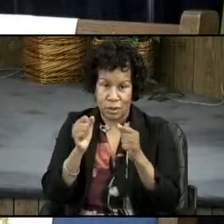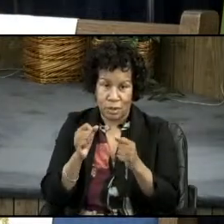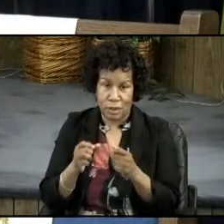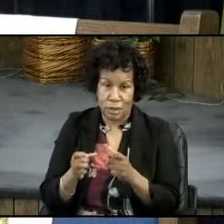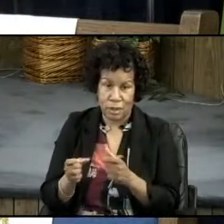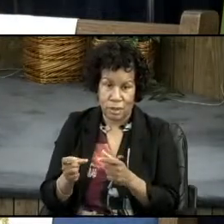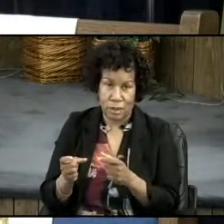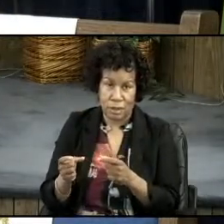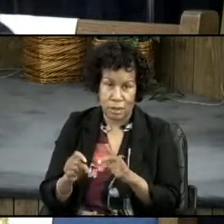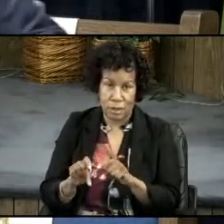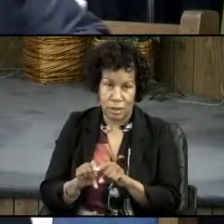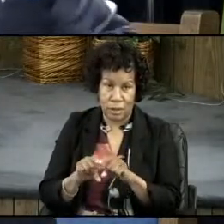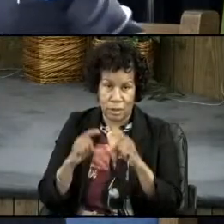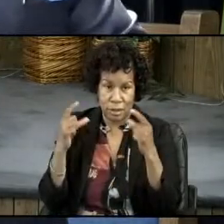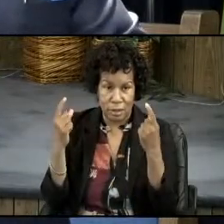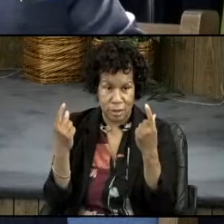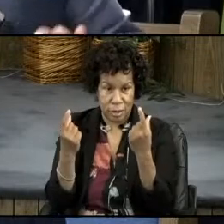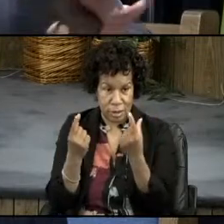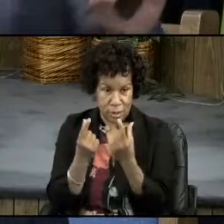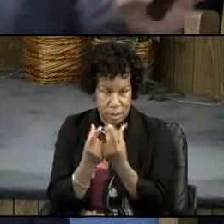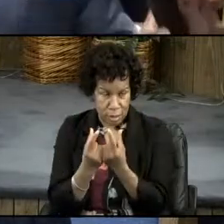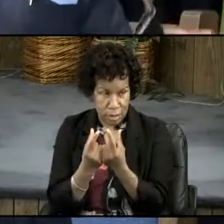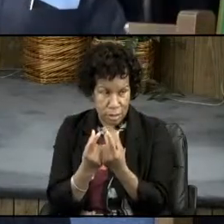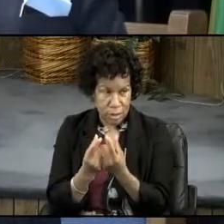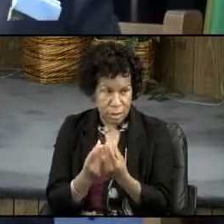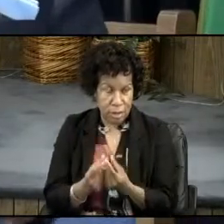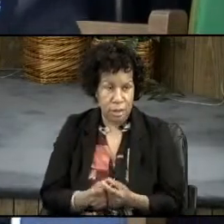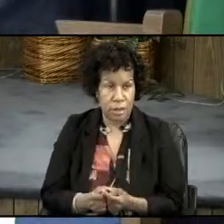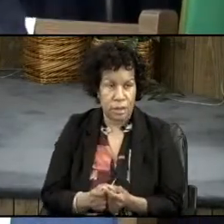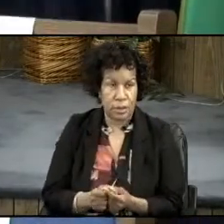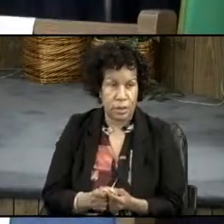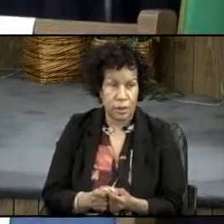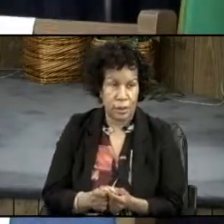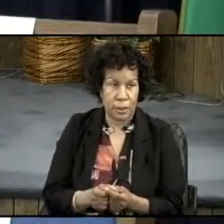Fighting as a group, they called it an array.